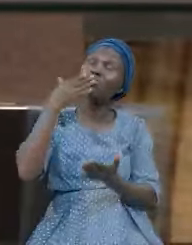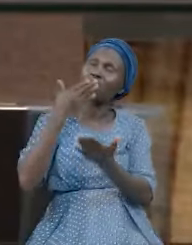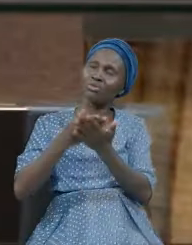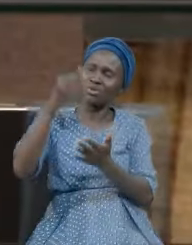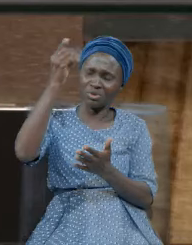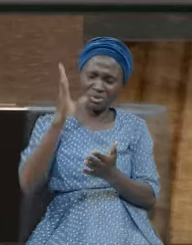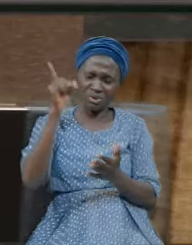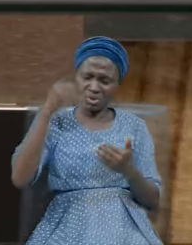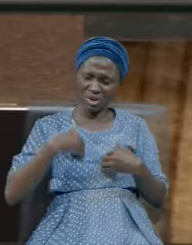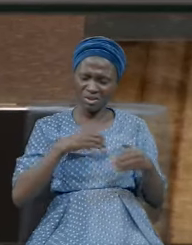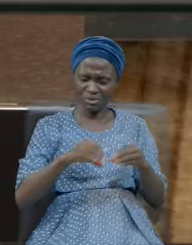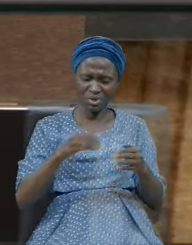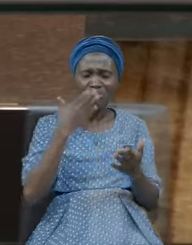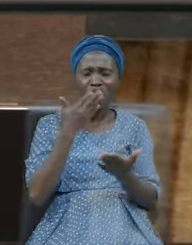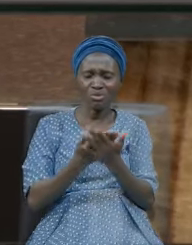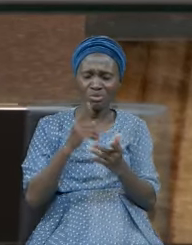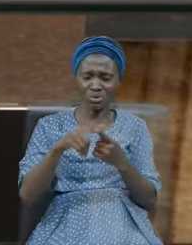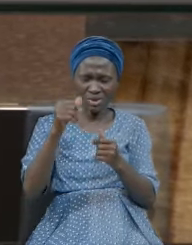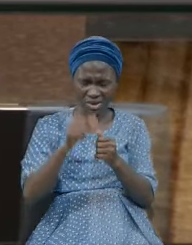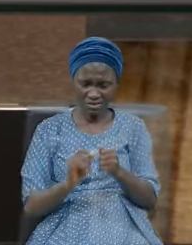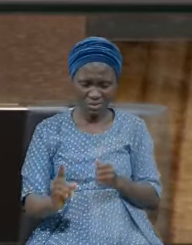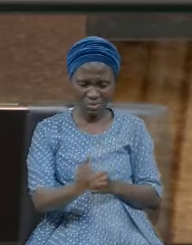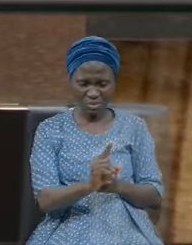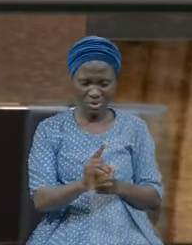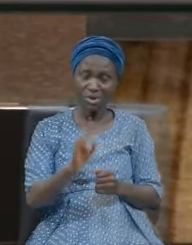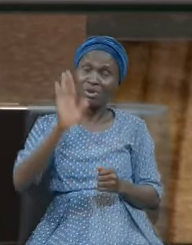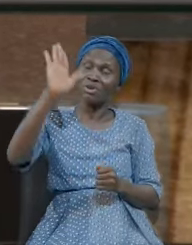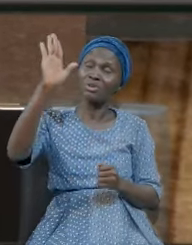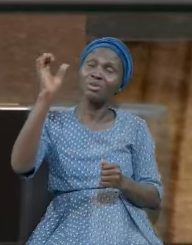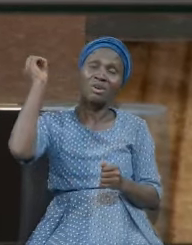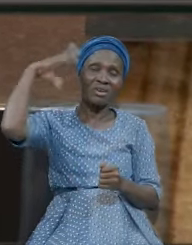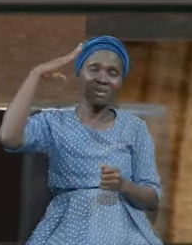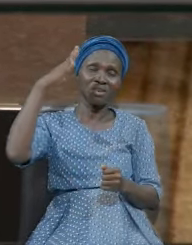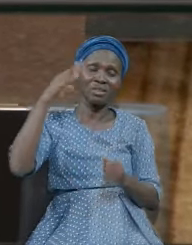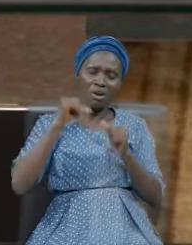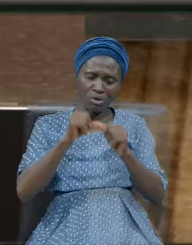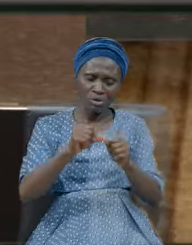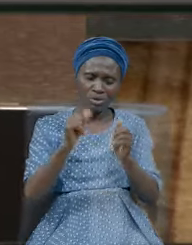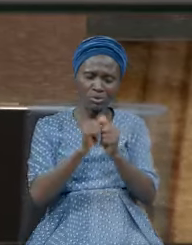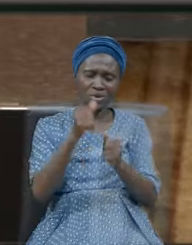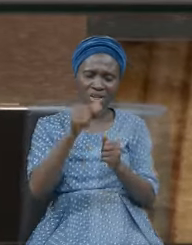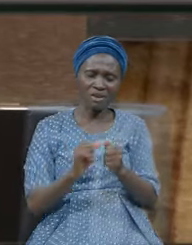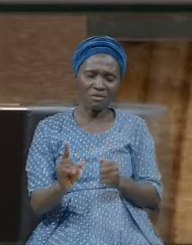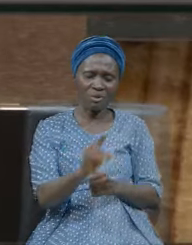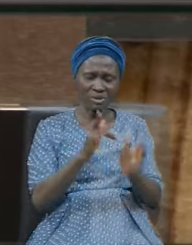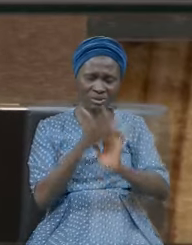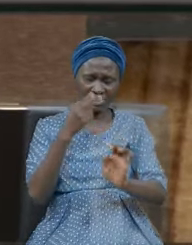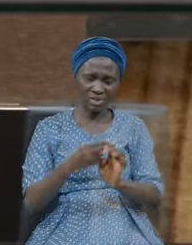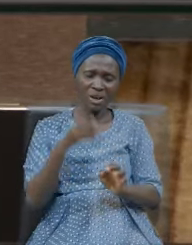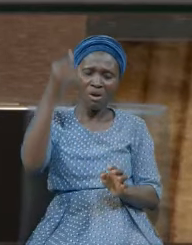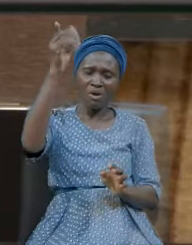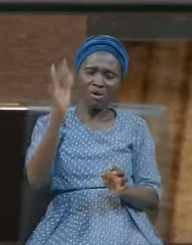You have done good to everyone. Your grace continue with everyone. Godliness continue